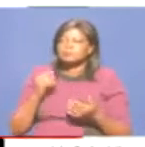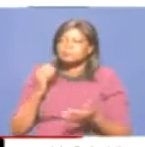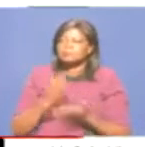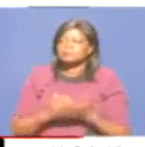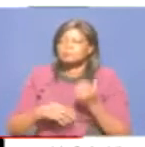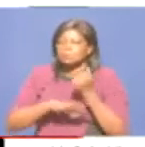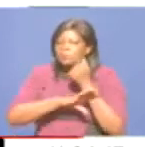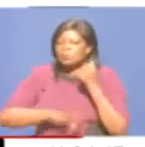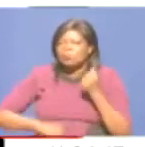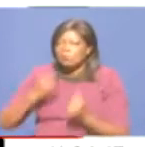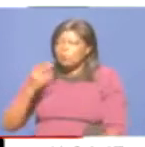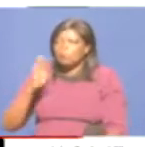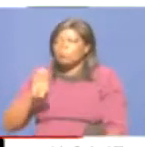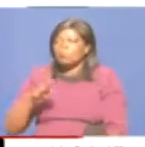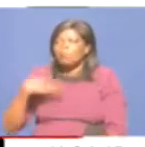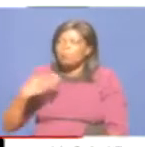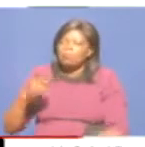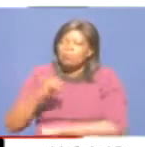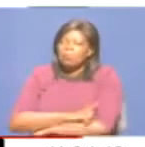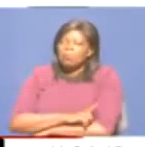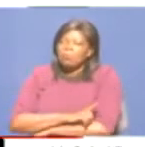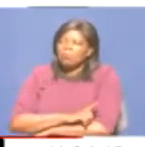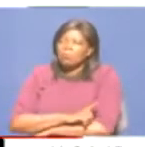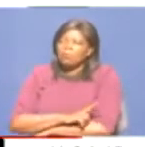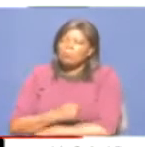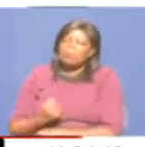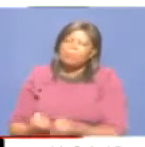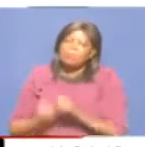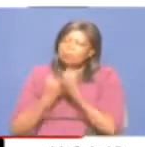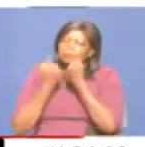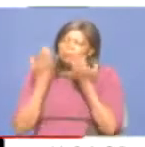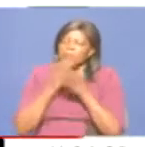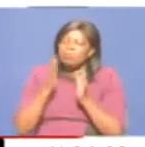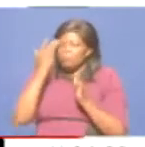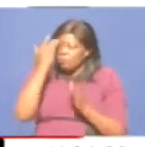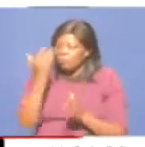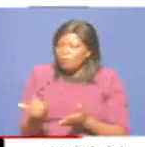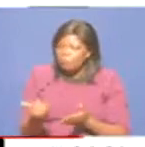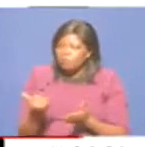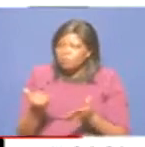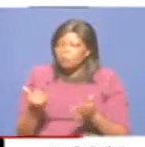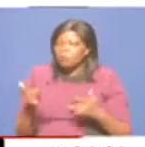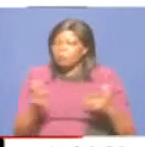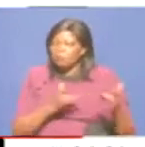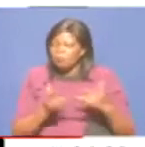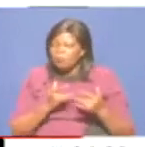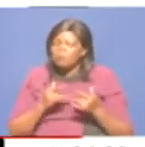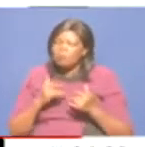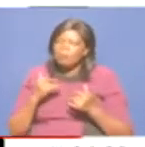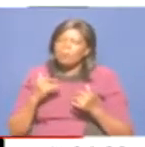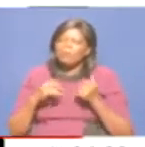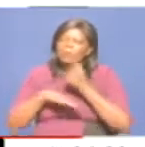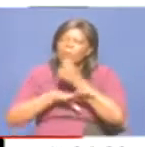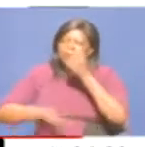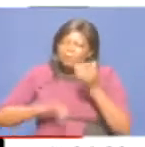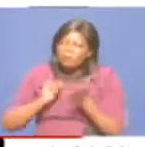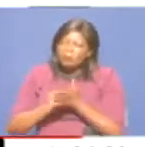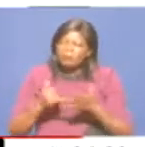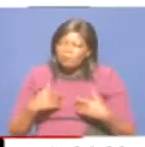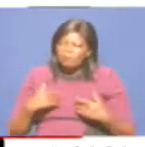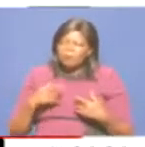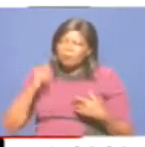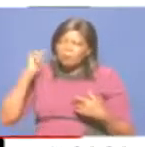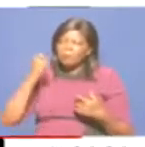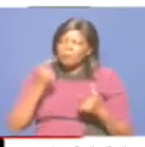every day. And I agree with him because if you look at the amount of theft in this country, it's actually robbery. And if the